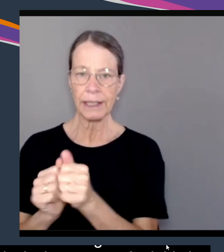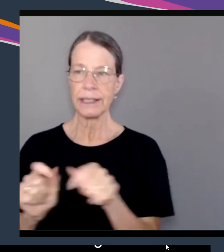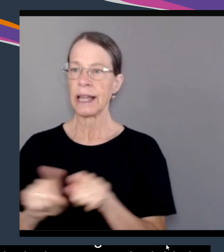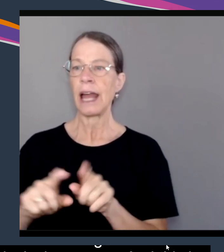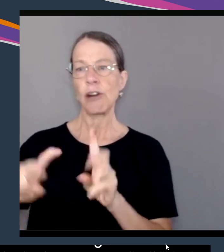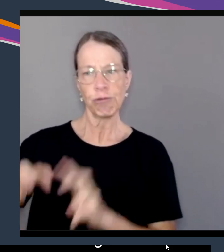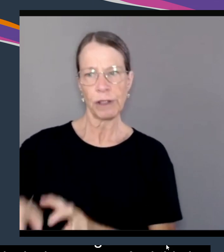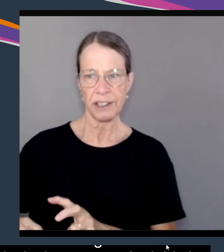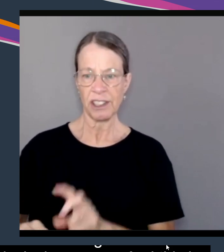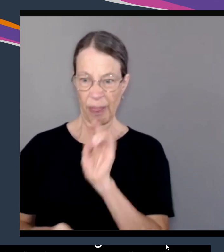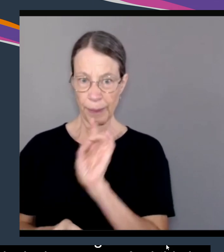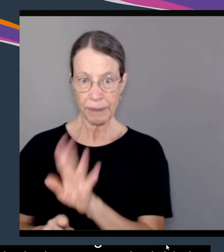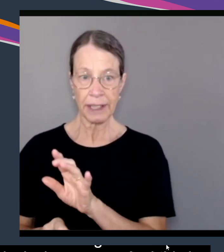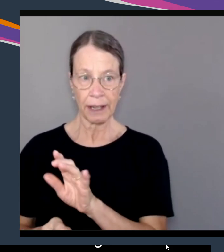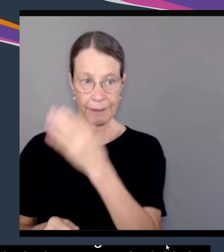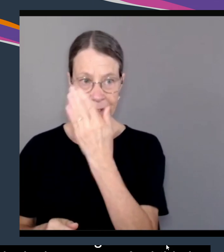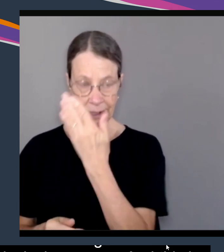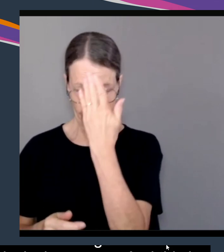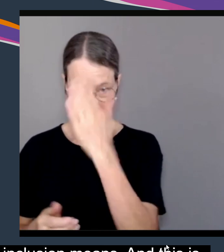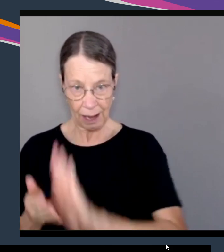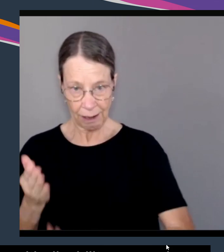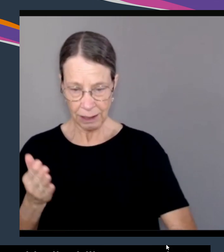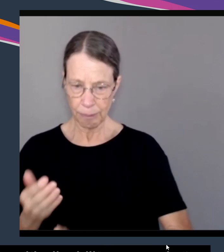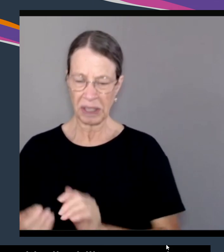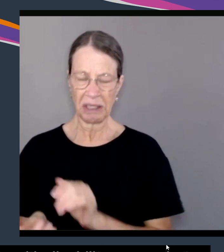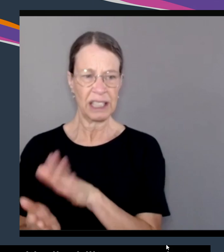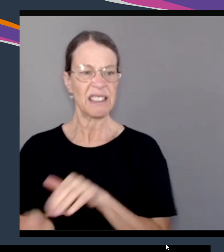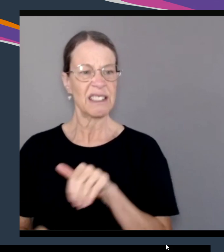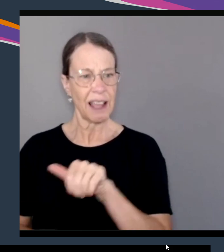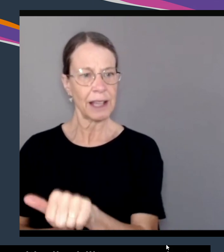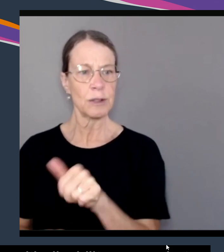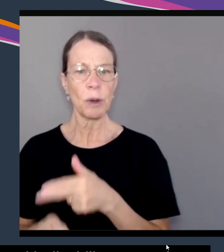critical part of knowledge and solution making.